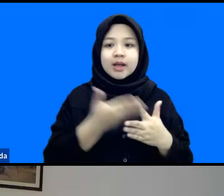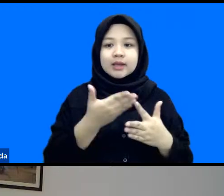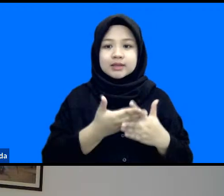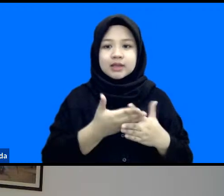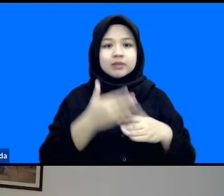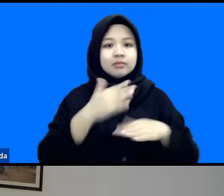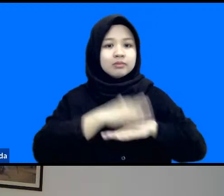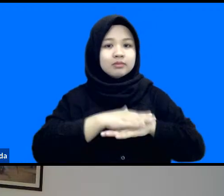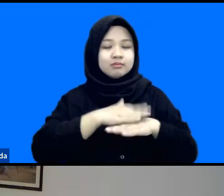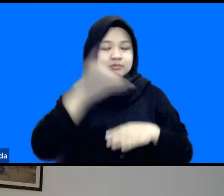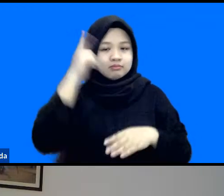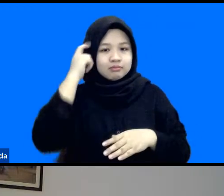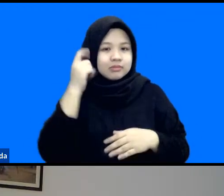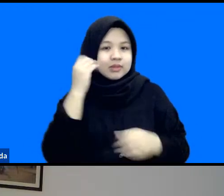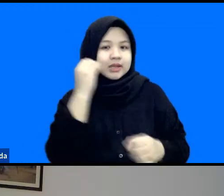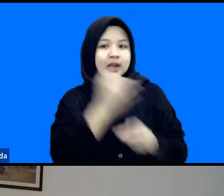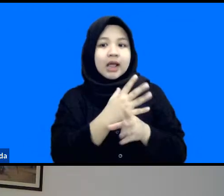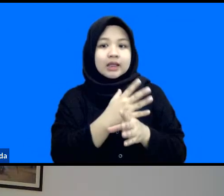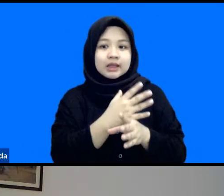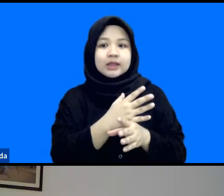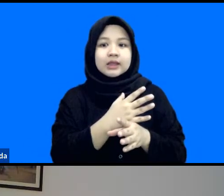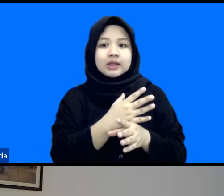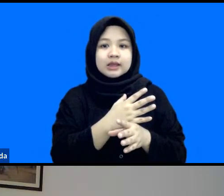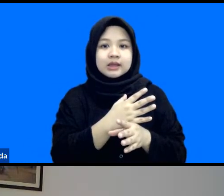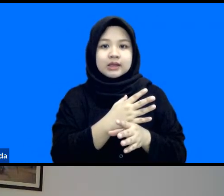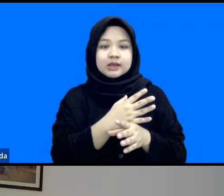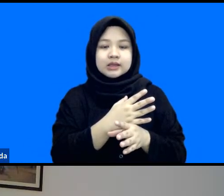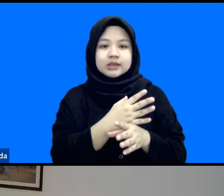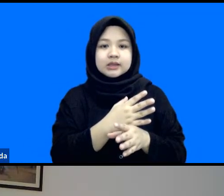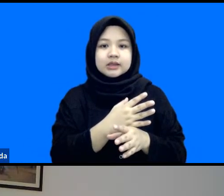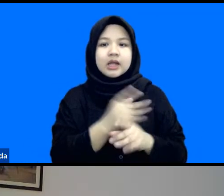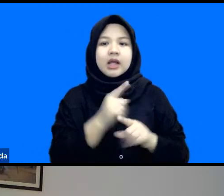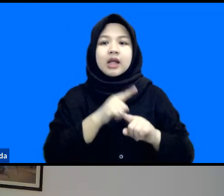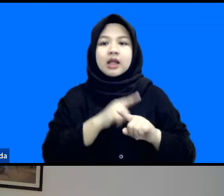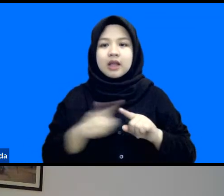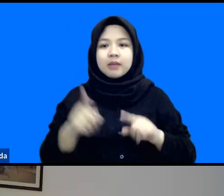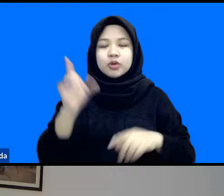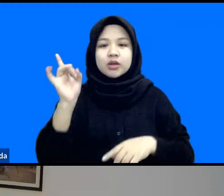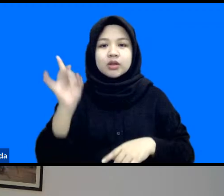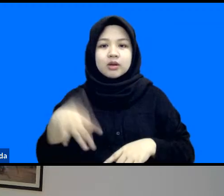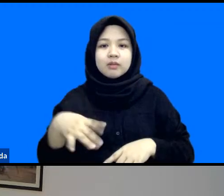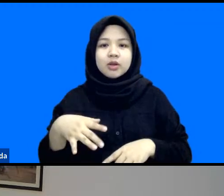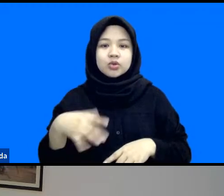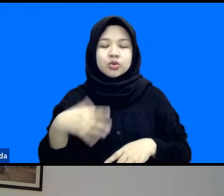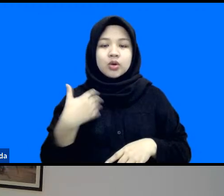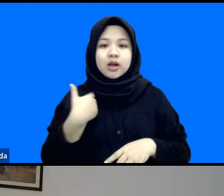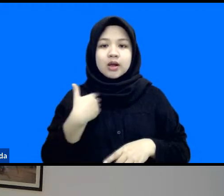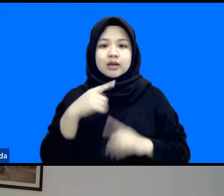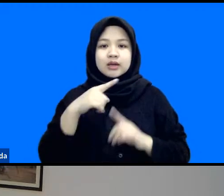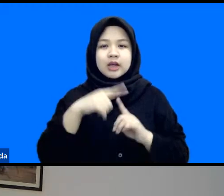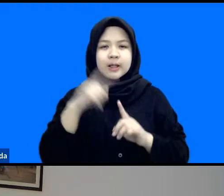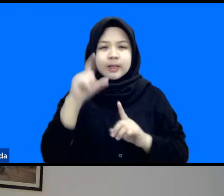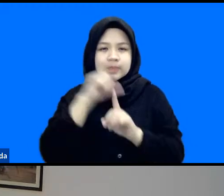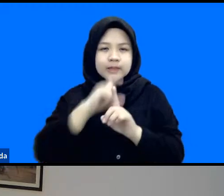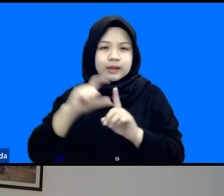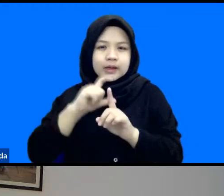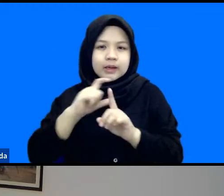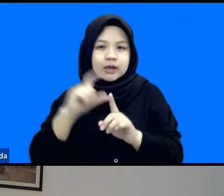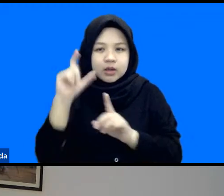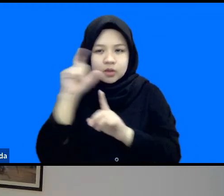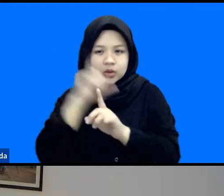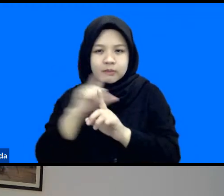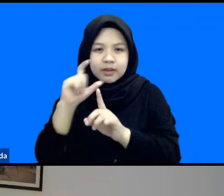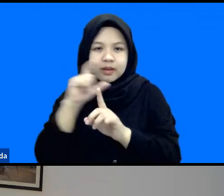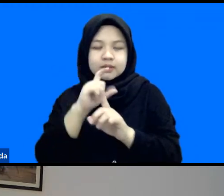includes 8 separate trackers and 34 permissions, including 9 marked as dangerous or special